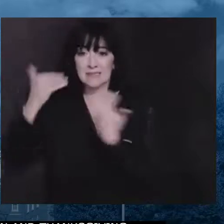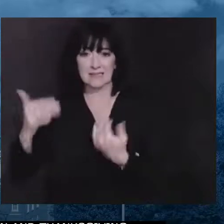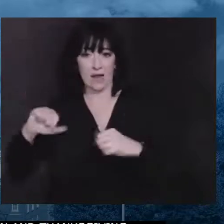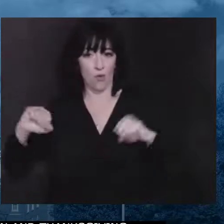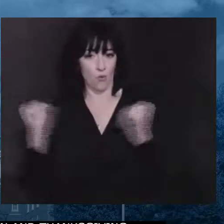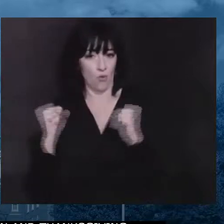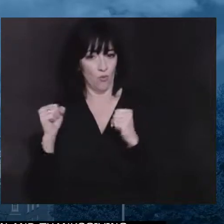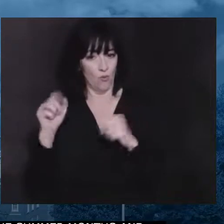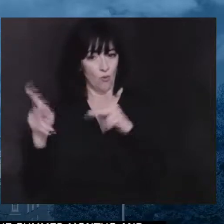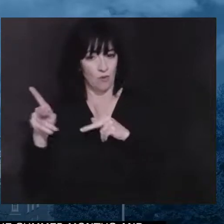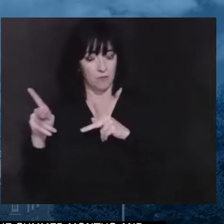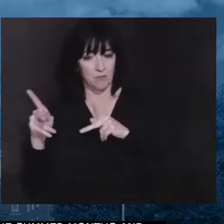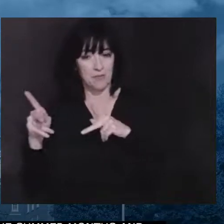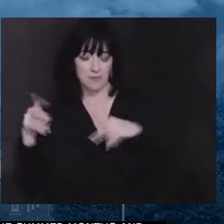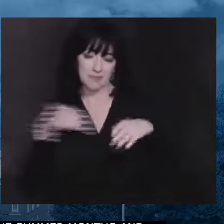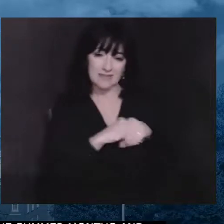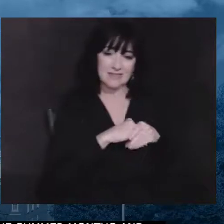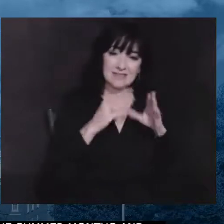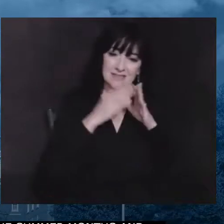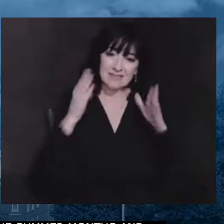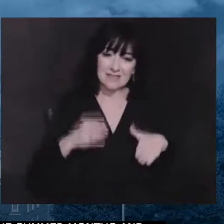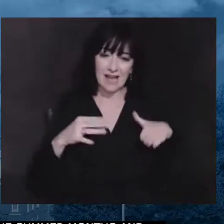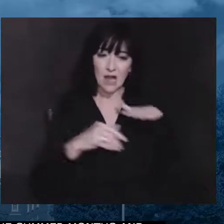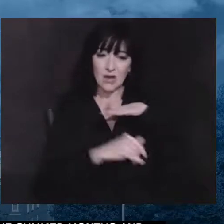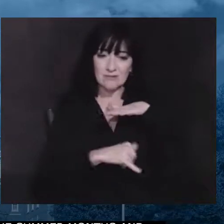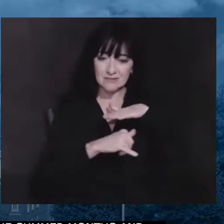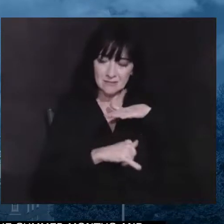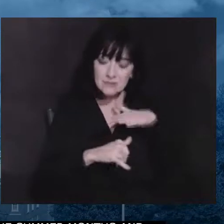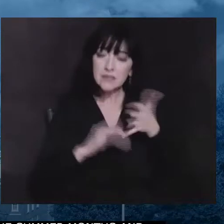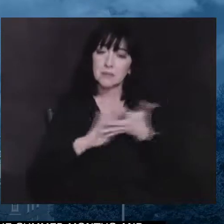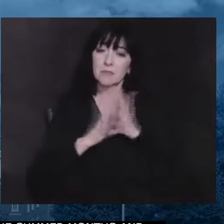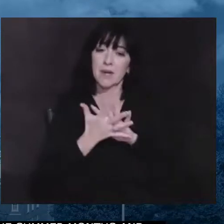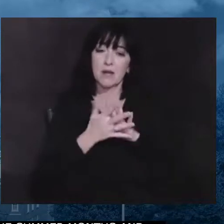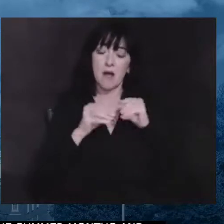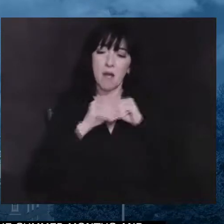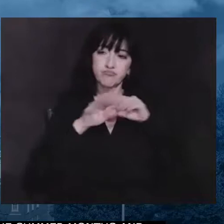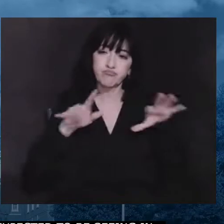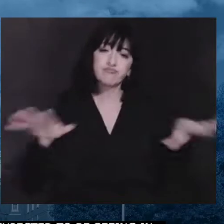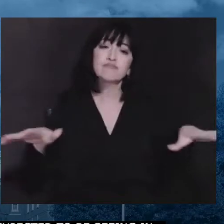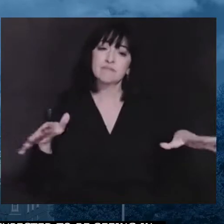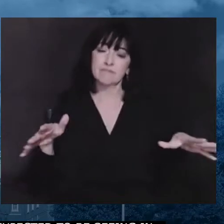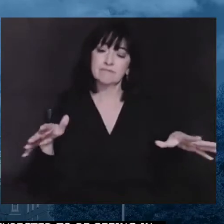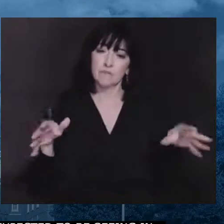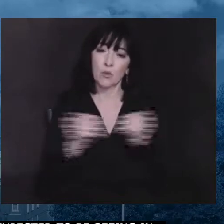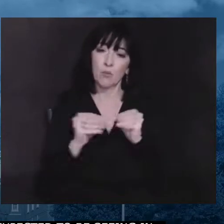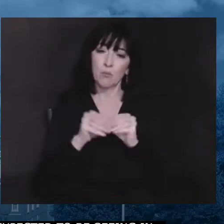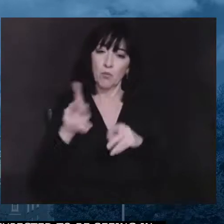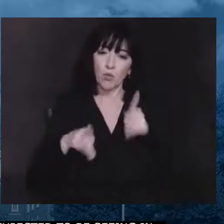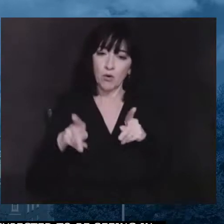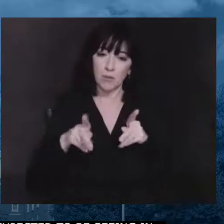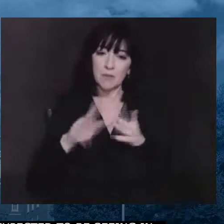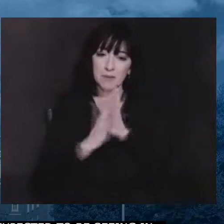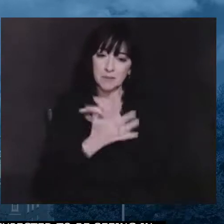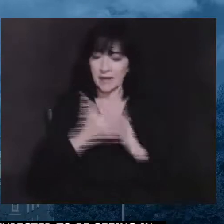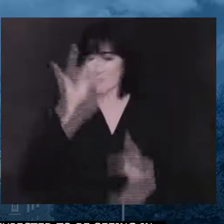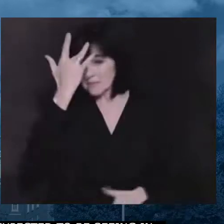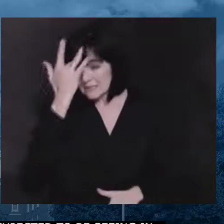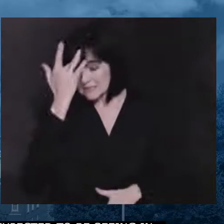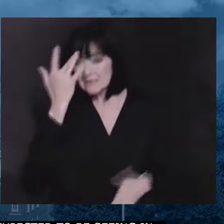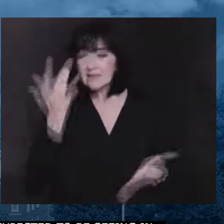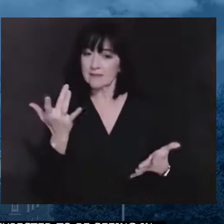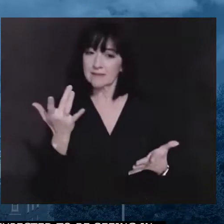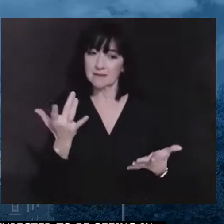expected to be seen in a surge. Very worried and concerned about a surge on top of a surge as we